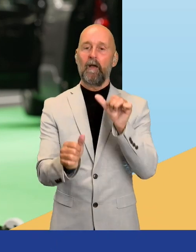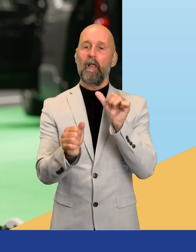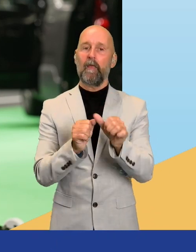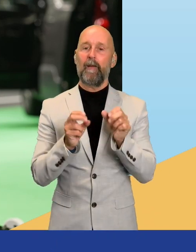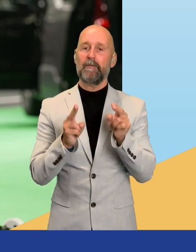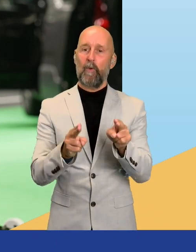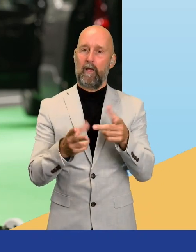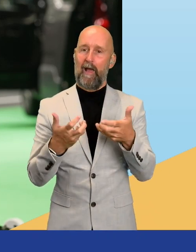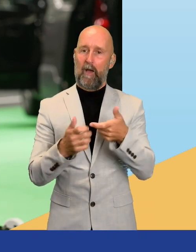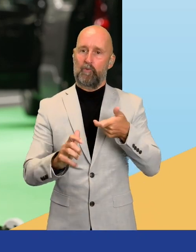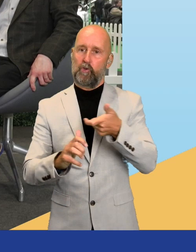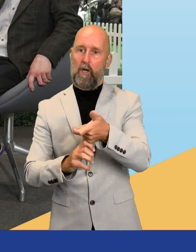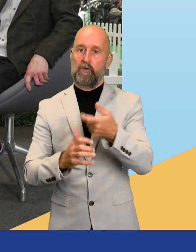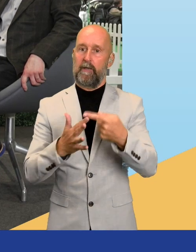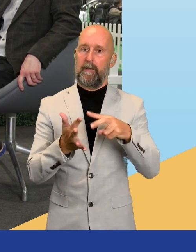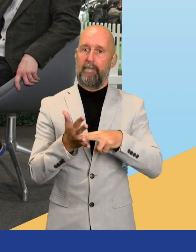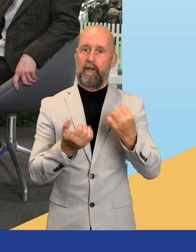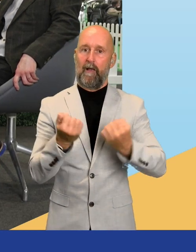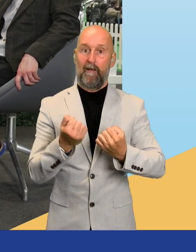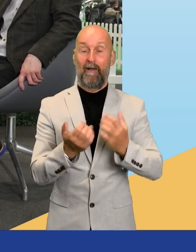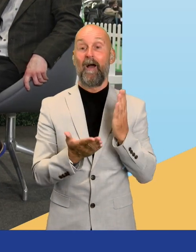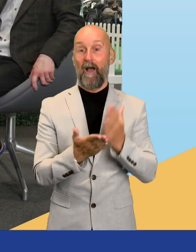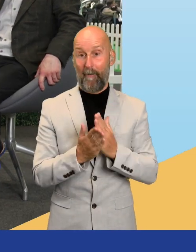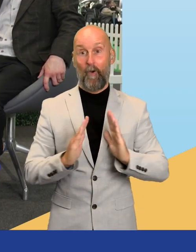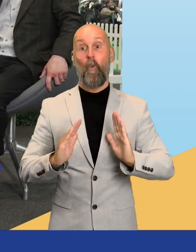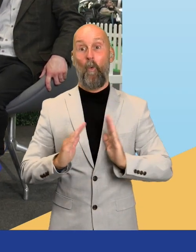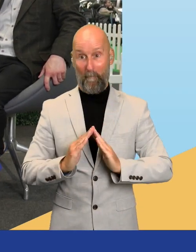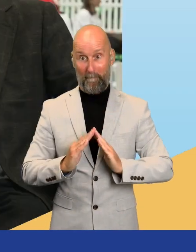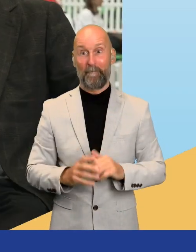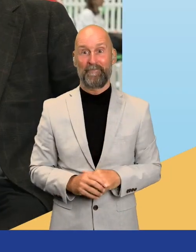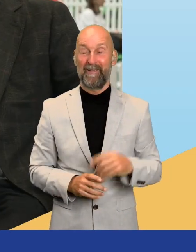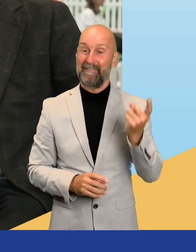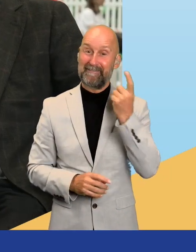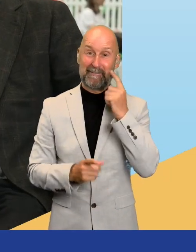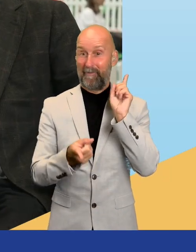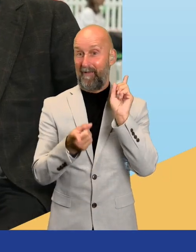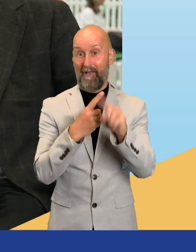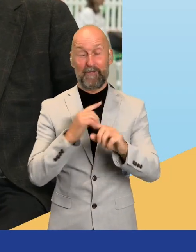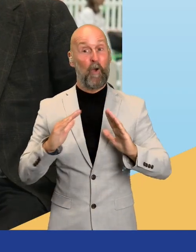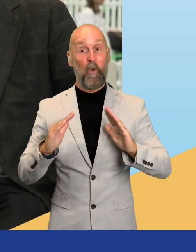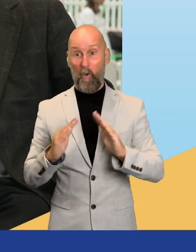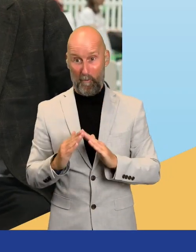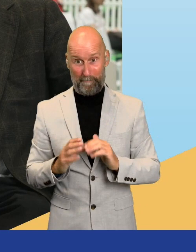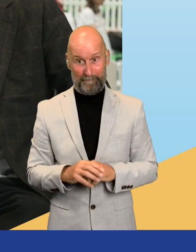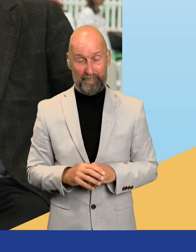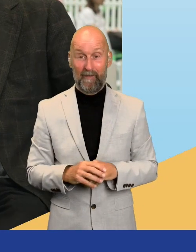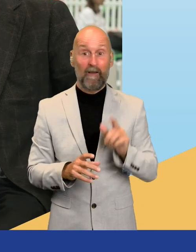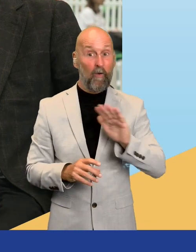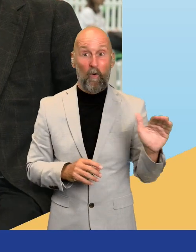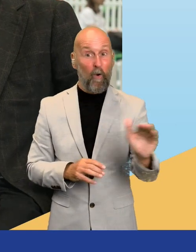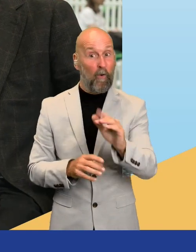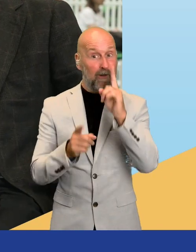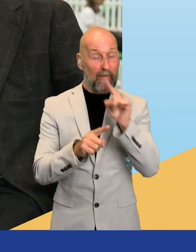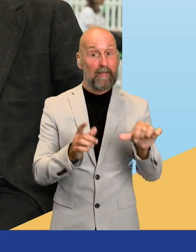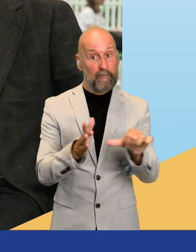EV? At home. It's this really simple answer. If you can, obviously not everyone can, and that is an